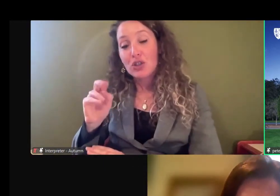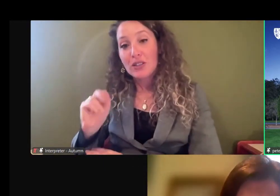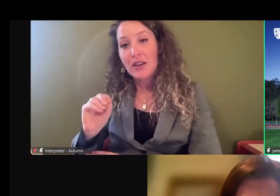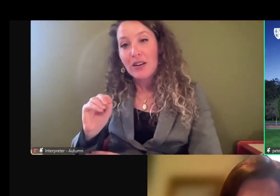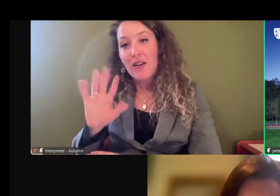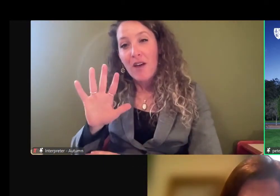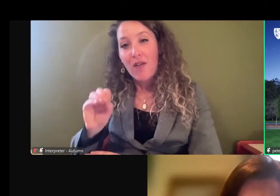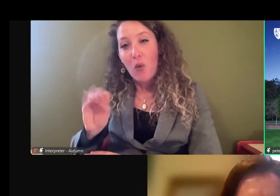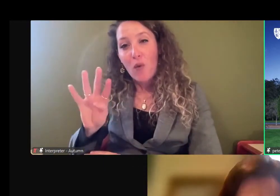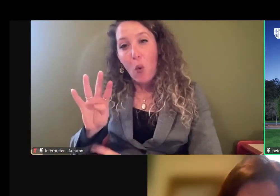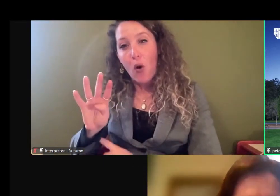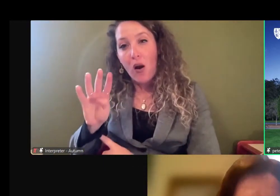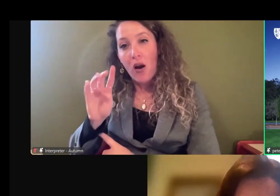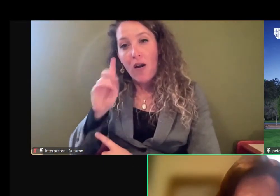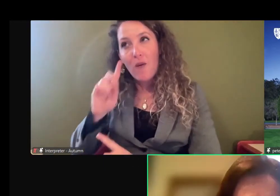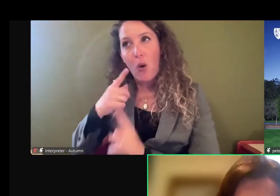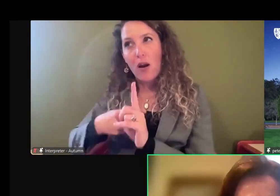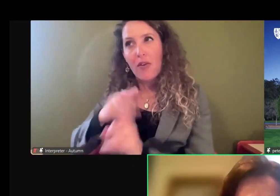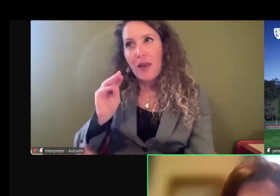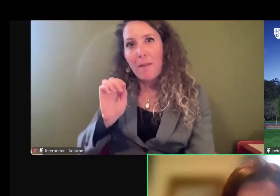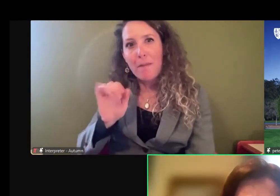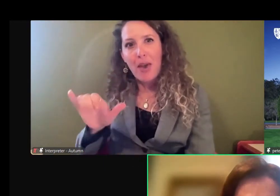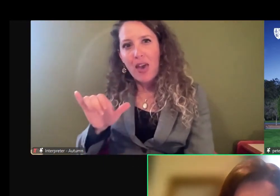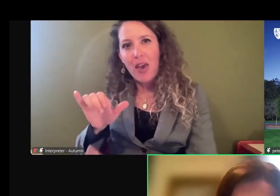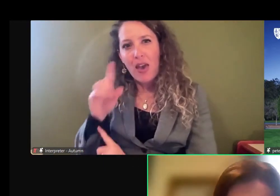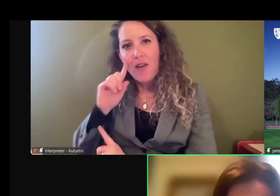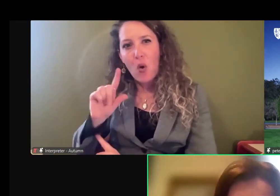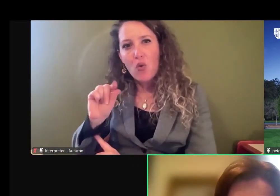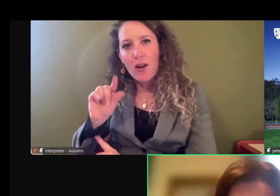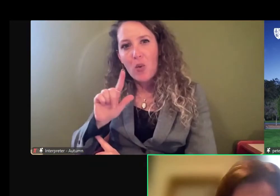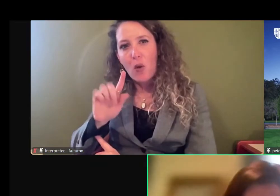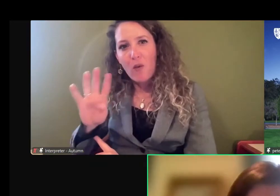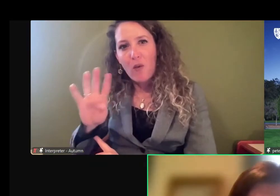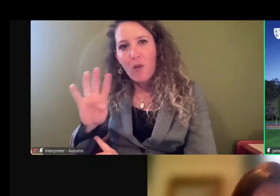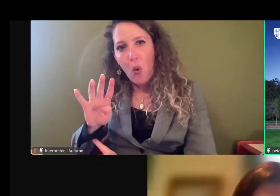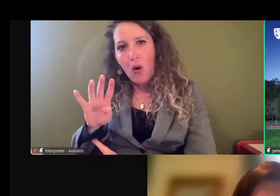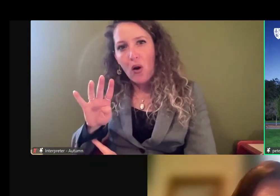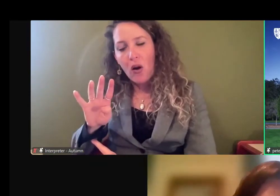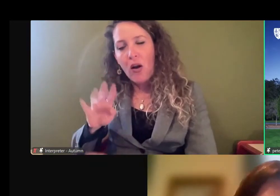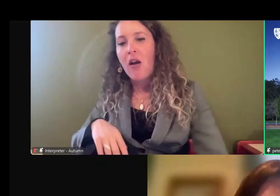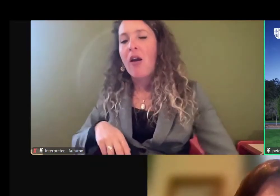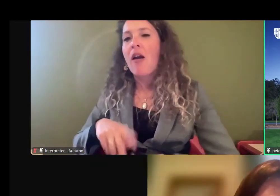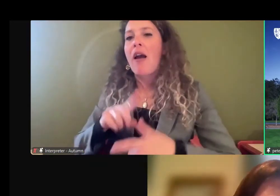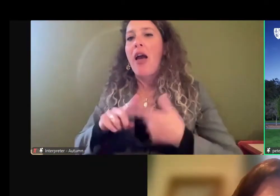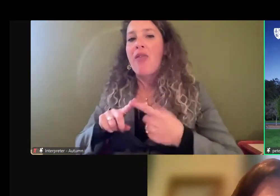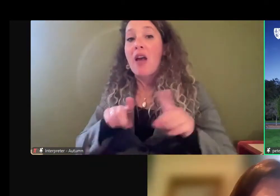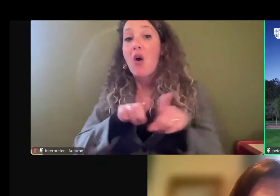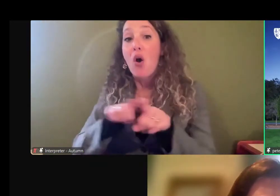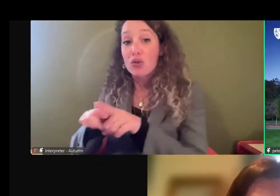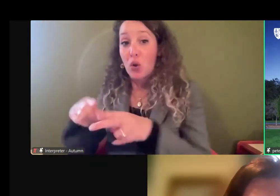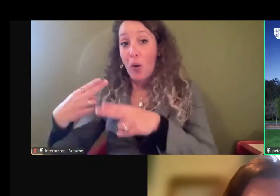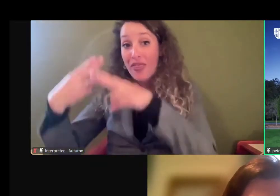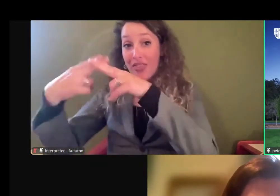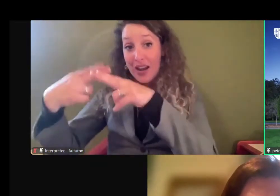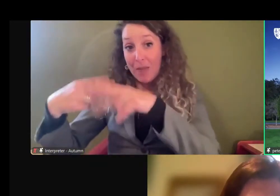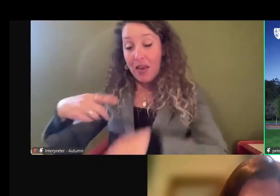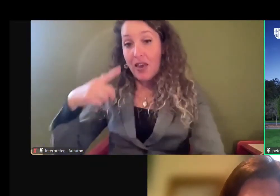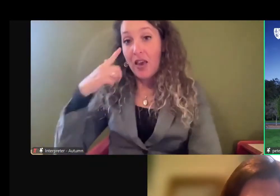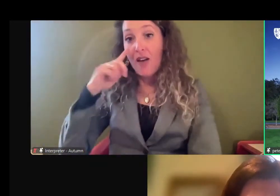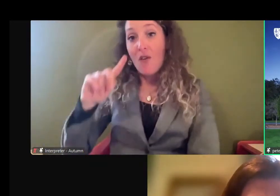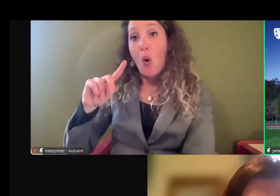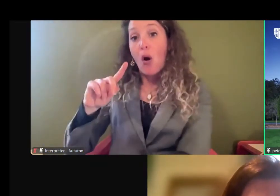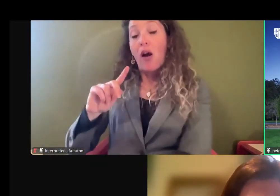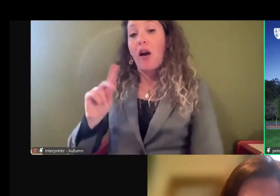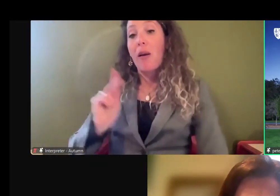believe in May 2024. Yes. And then also the naming of people